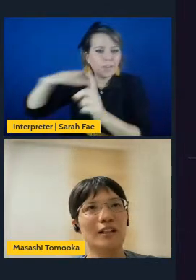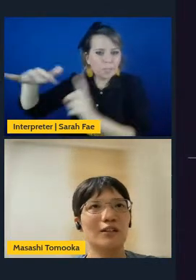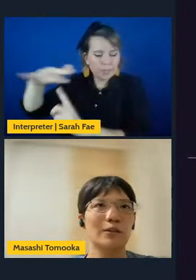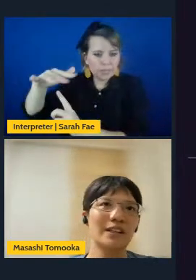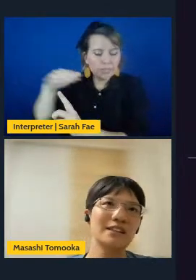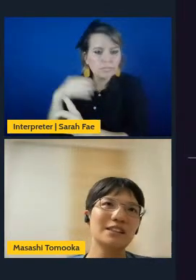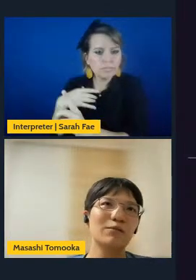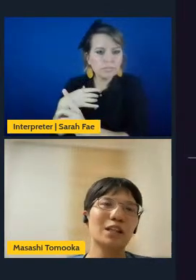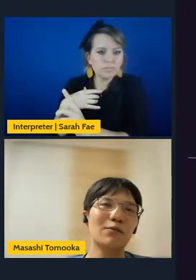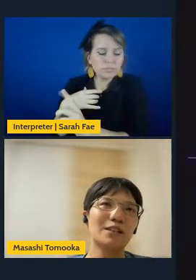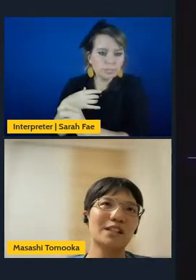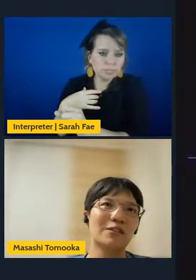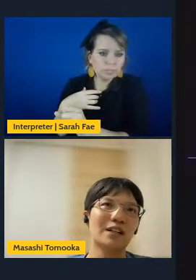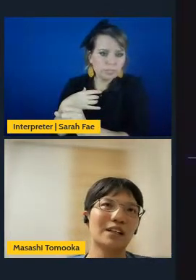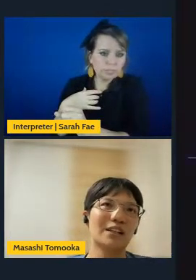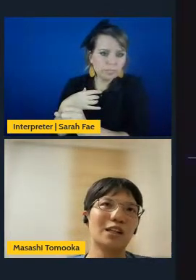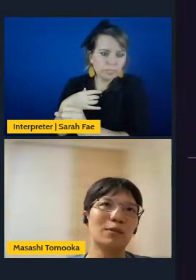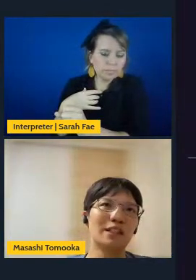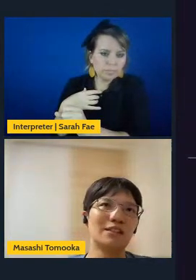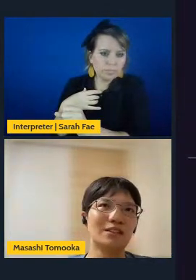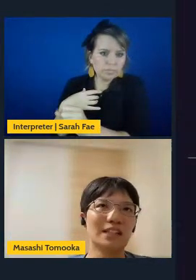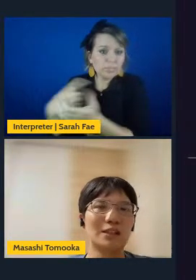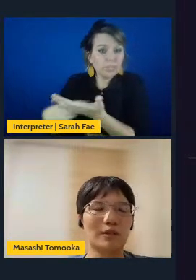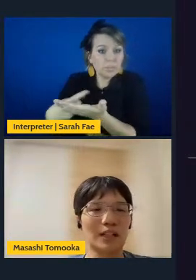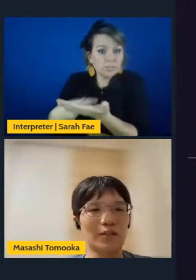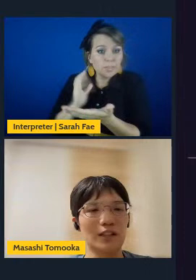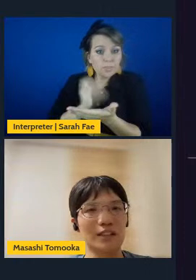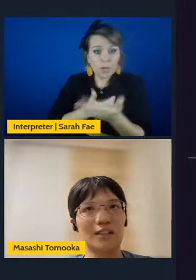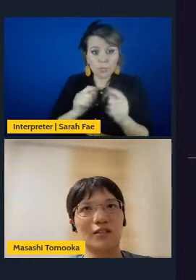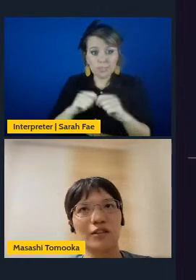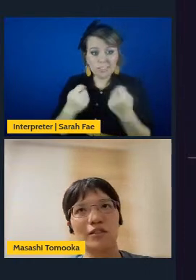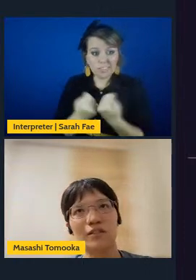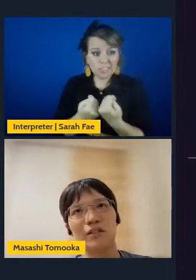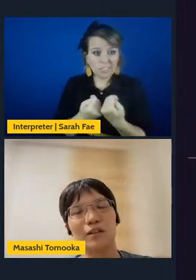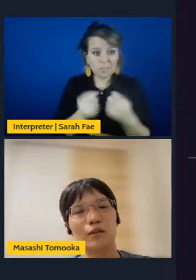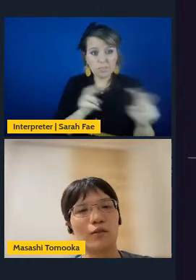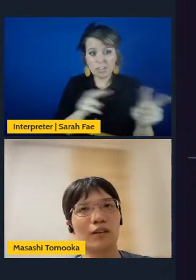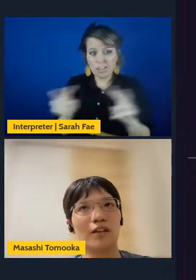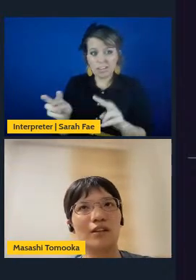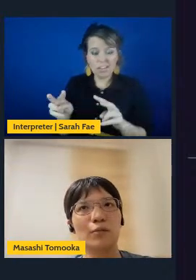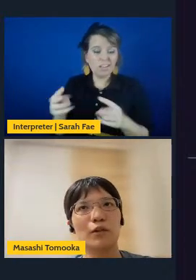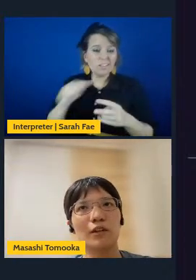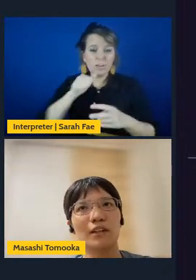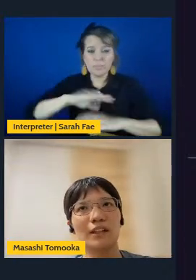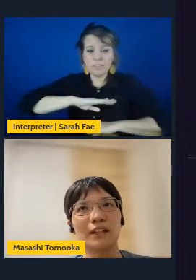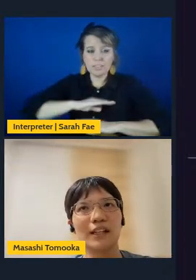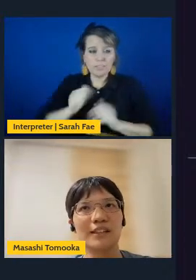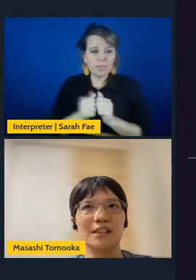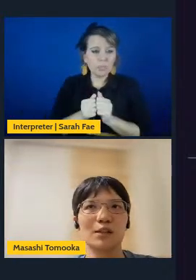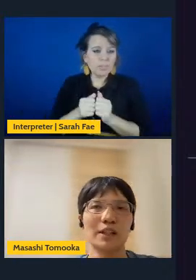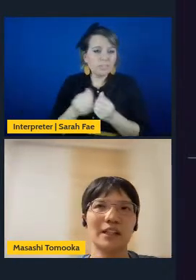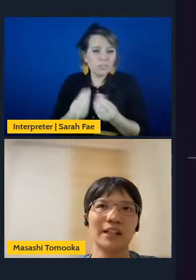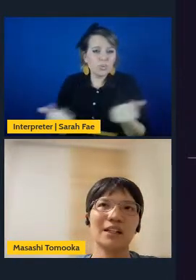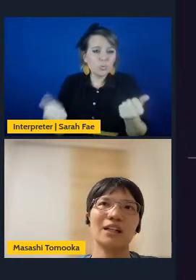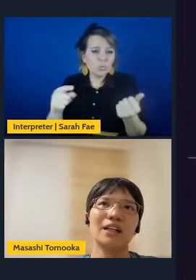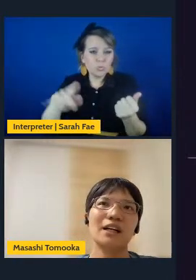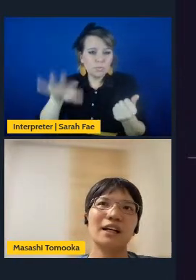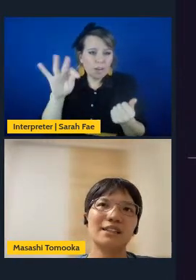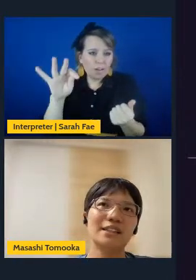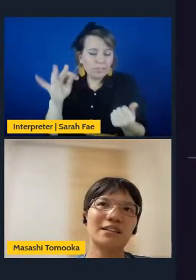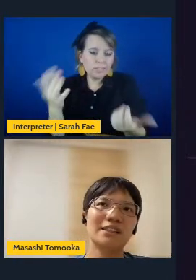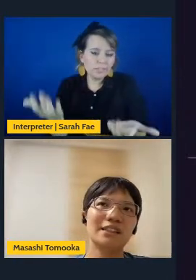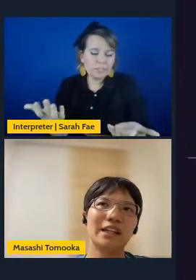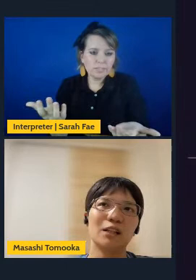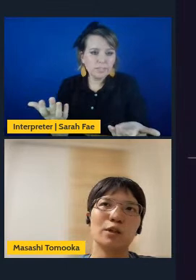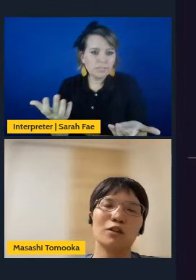Because of all this, sometimes our team is not satisfied with this solution. We want to deploy the entire system in